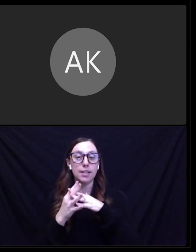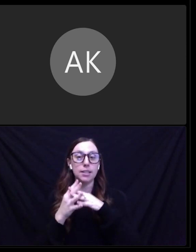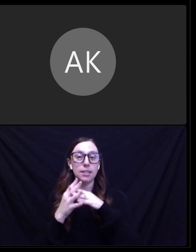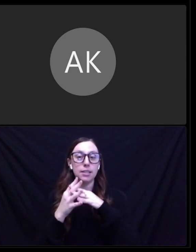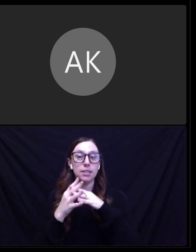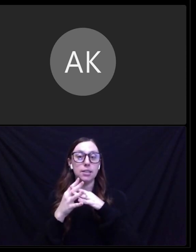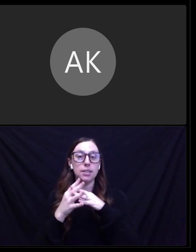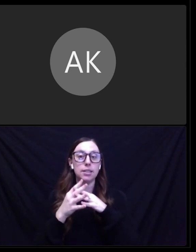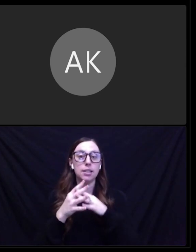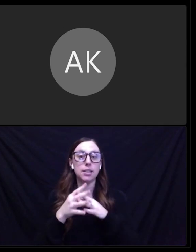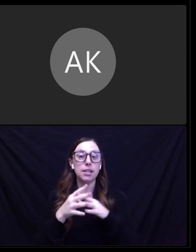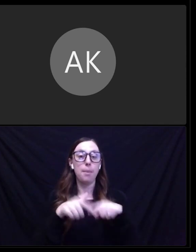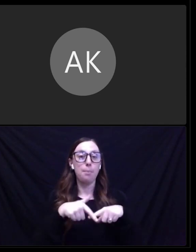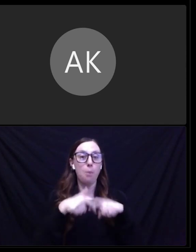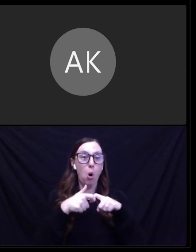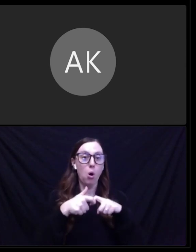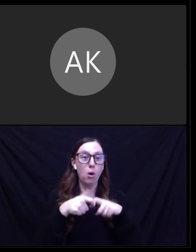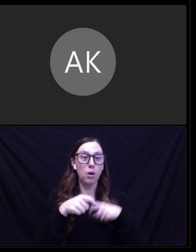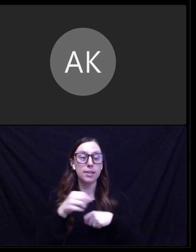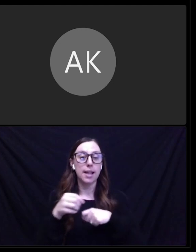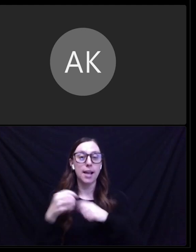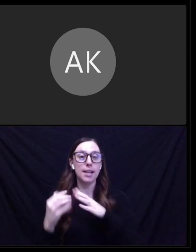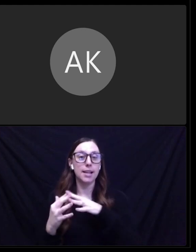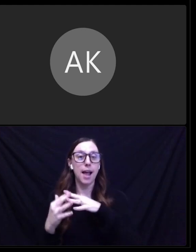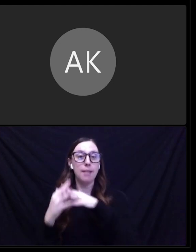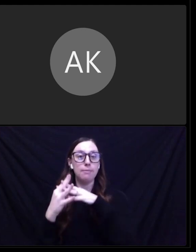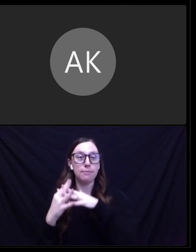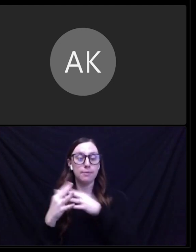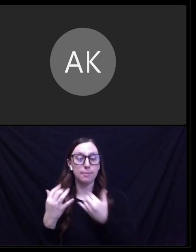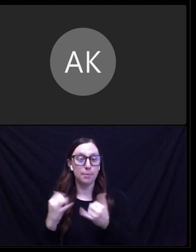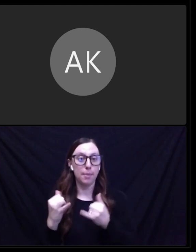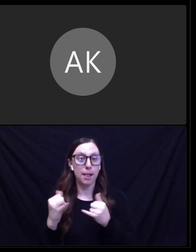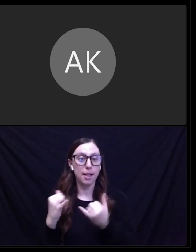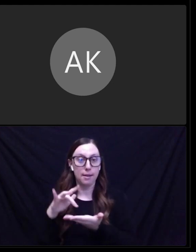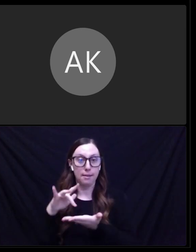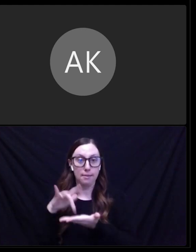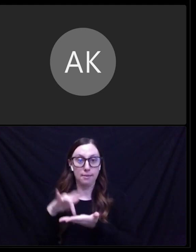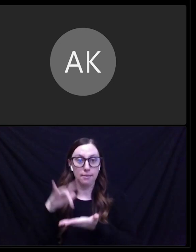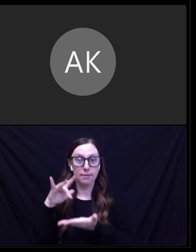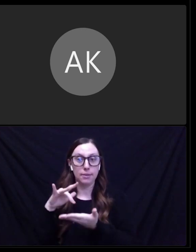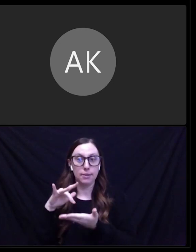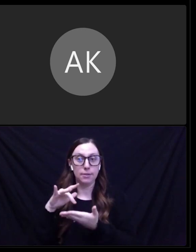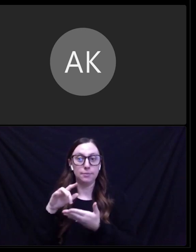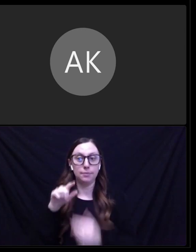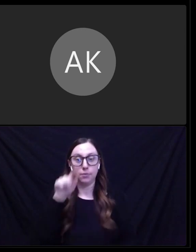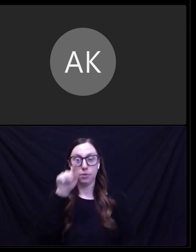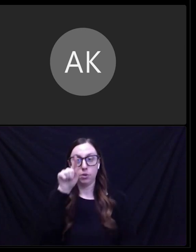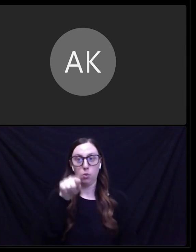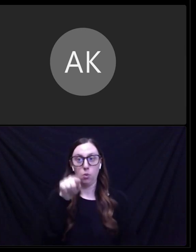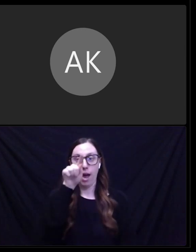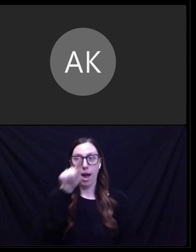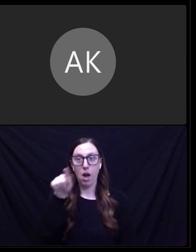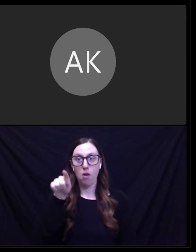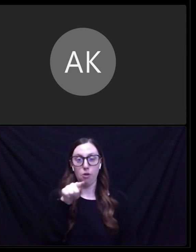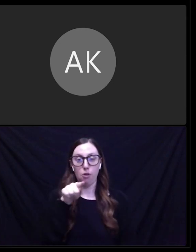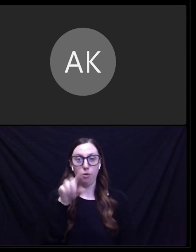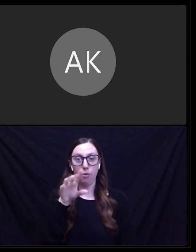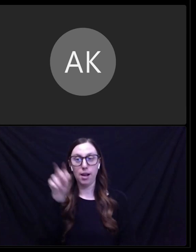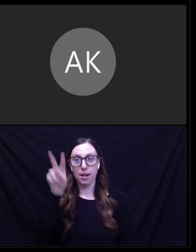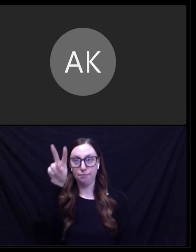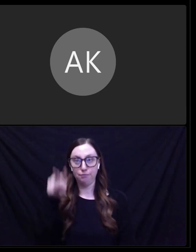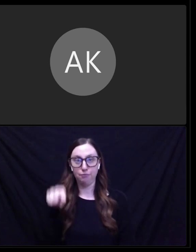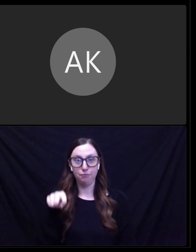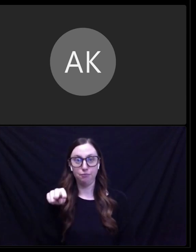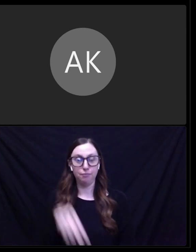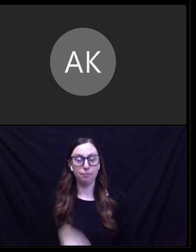elevated pause and an elevated play. So an elevated arrow facing to the right and